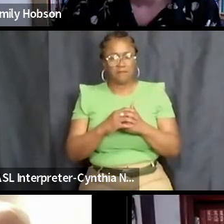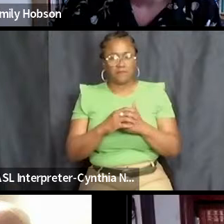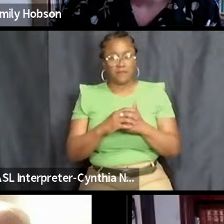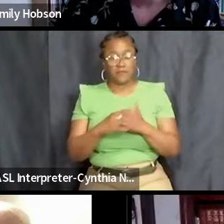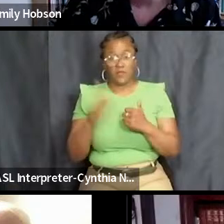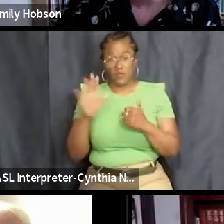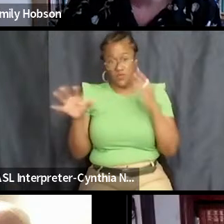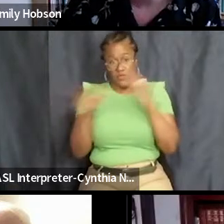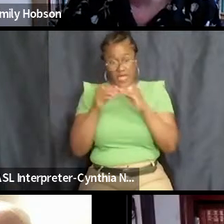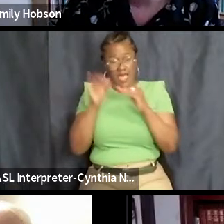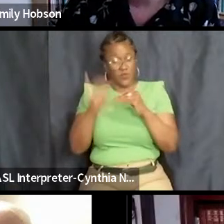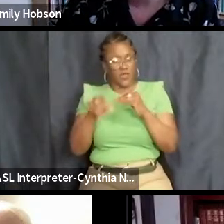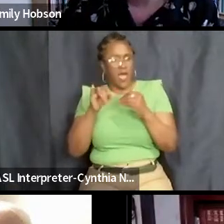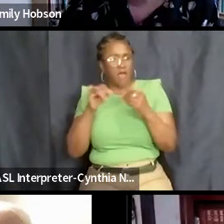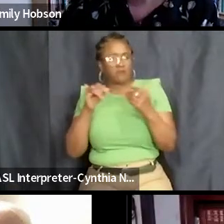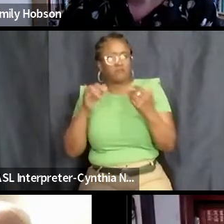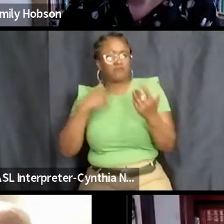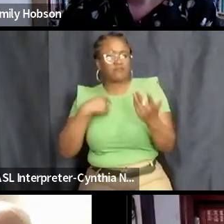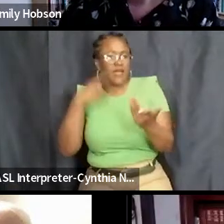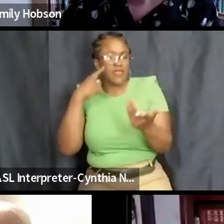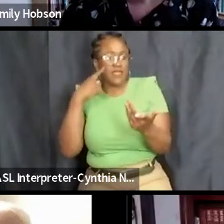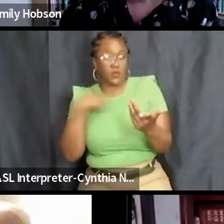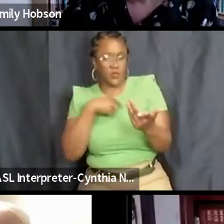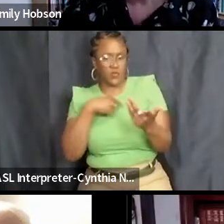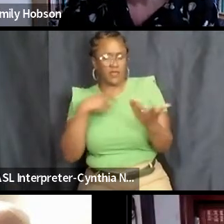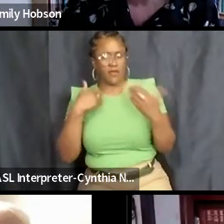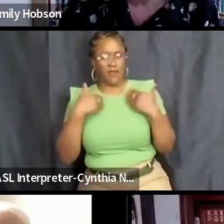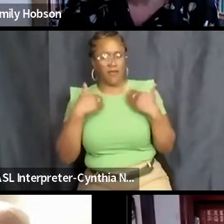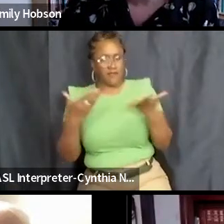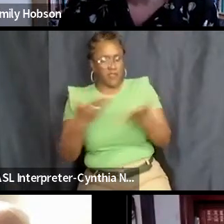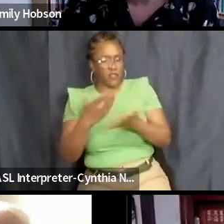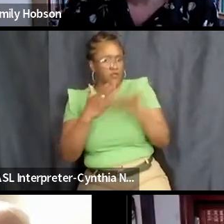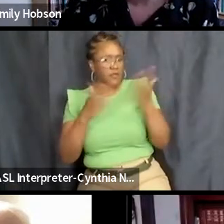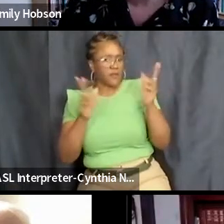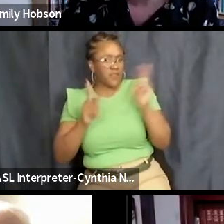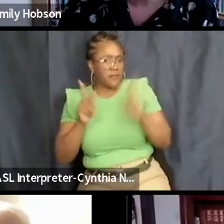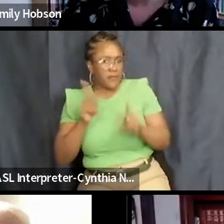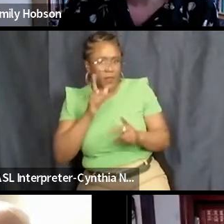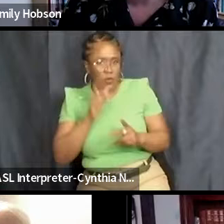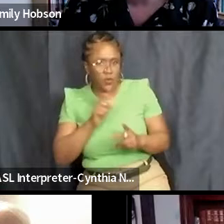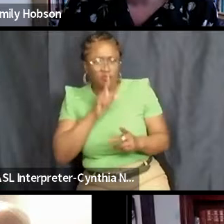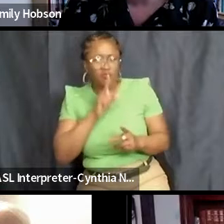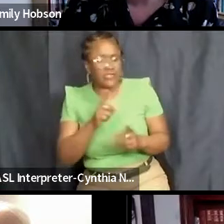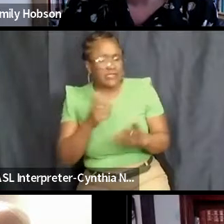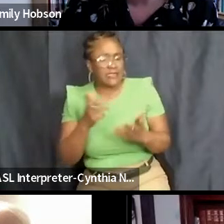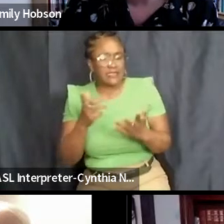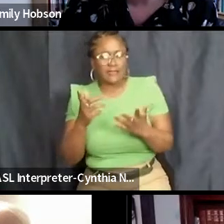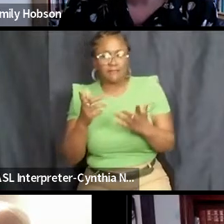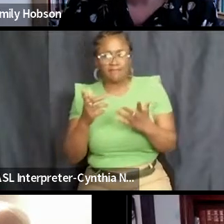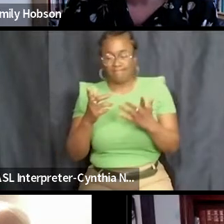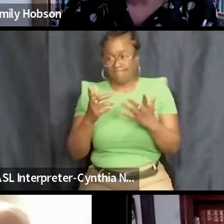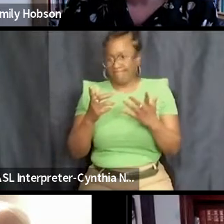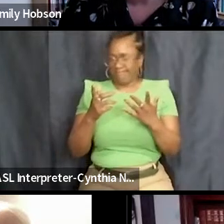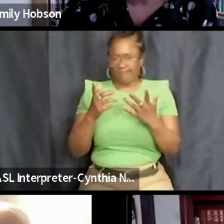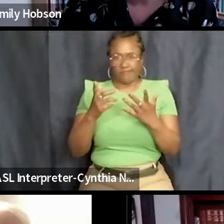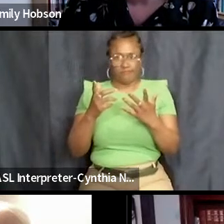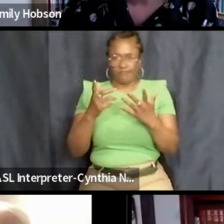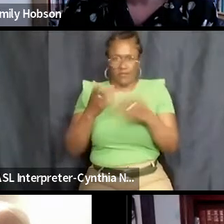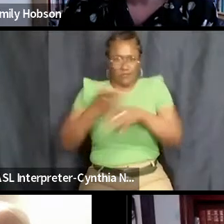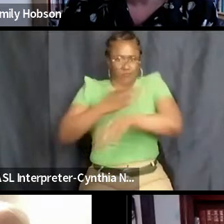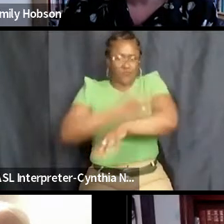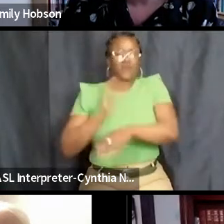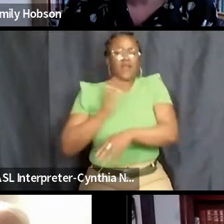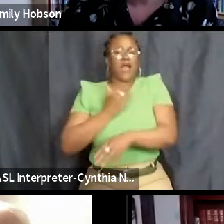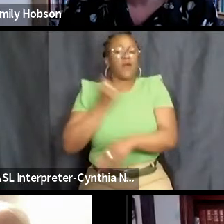Just to add to that too, you know, I think, I mean, we have here some of the people that have really enhanced our understanding of